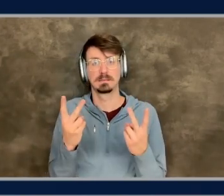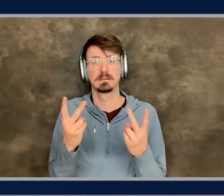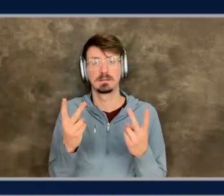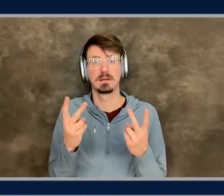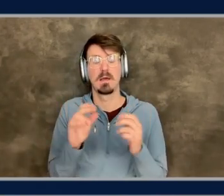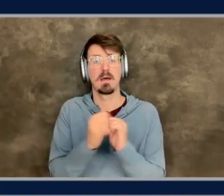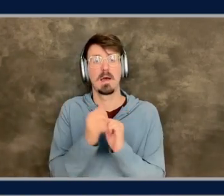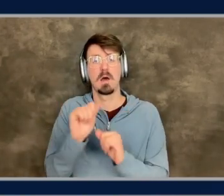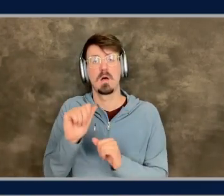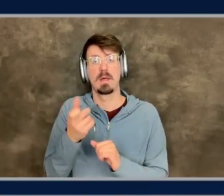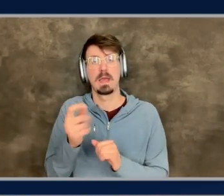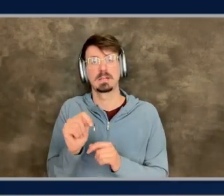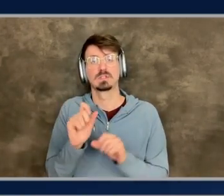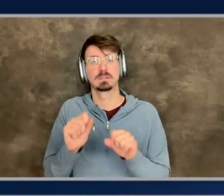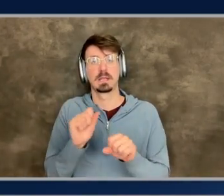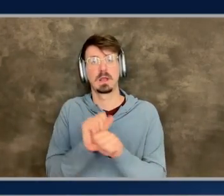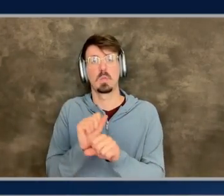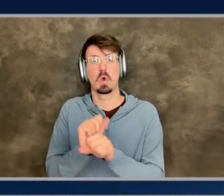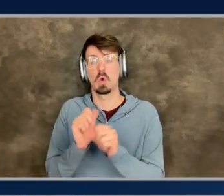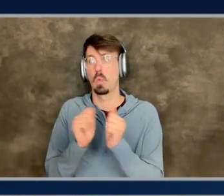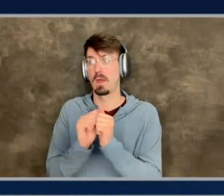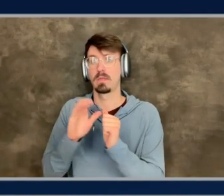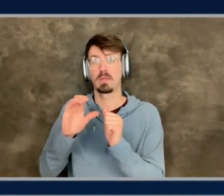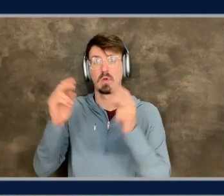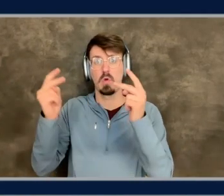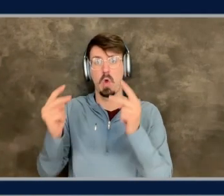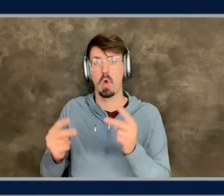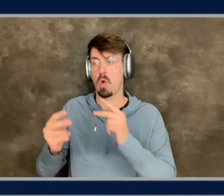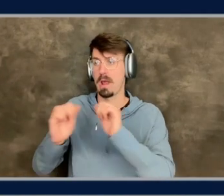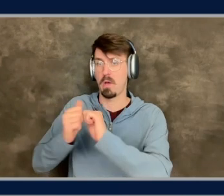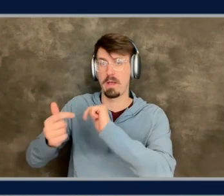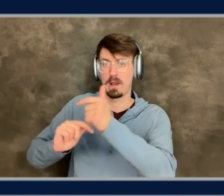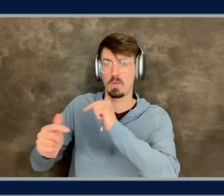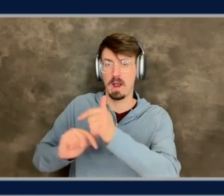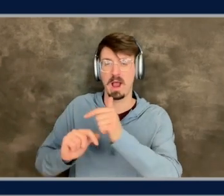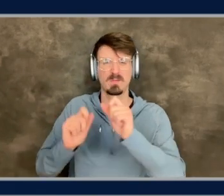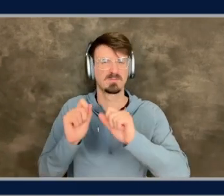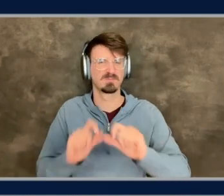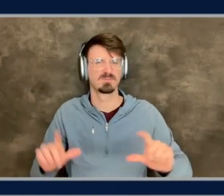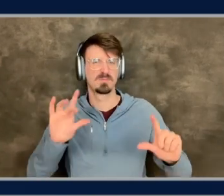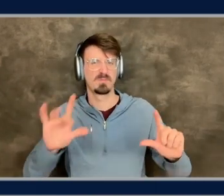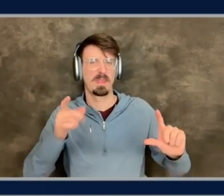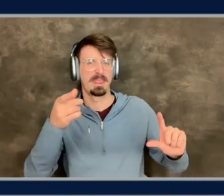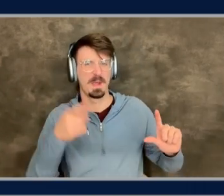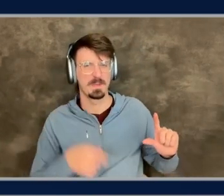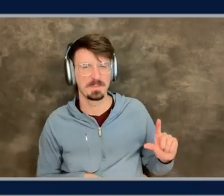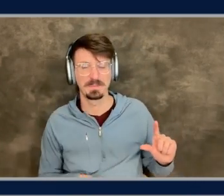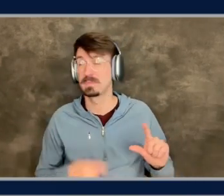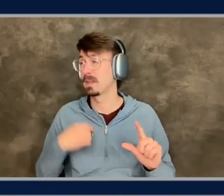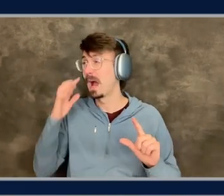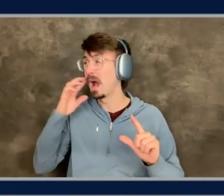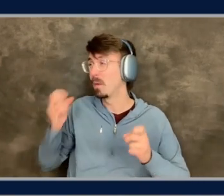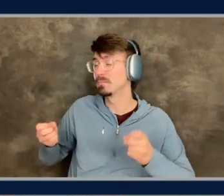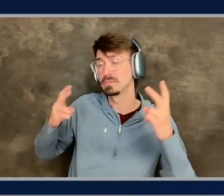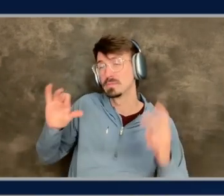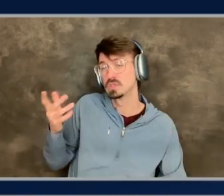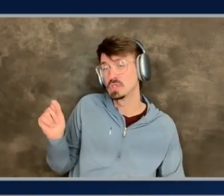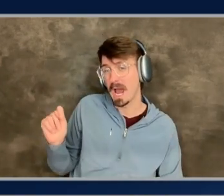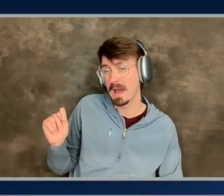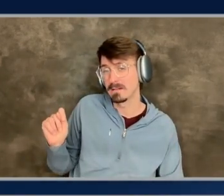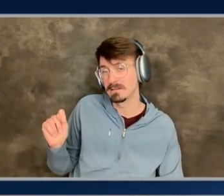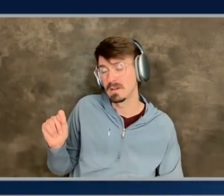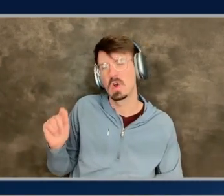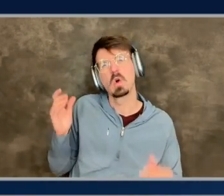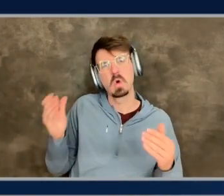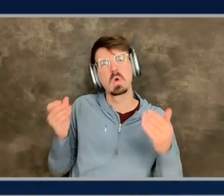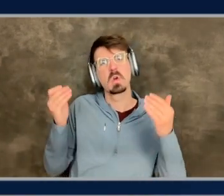with the code and interacting with the code, this is where you need to go. I'm gonna pop the link in the chat. folks in the chat, you can go to community.aws